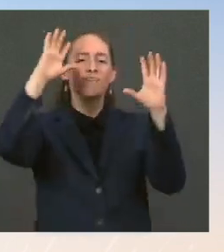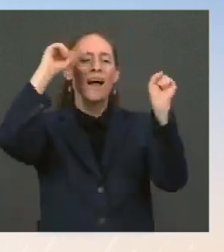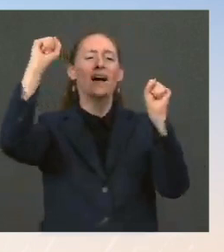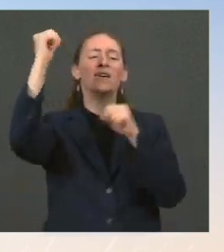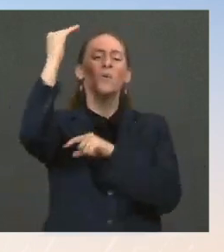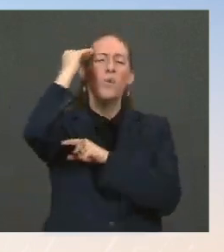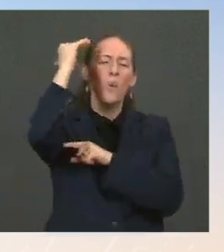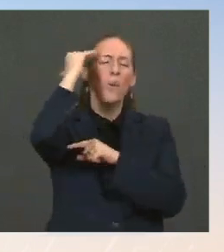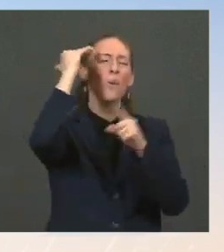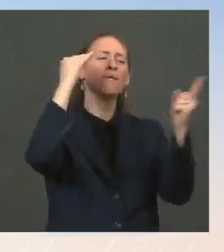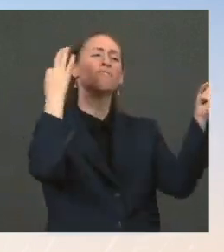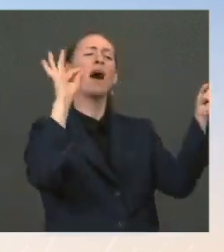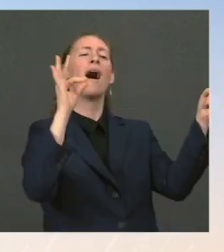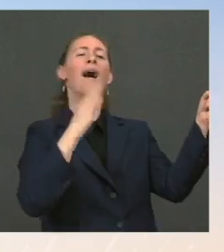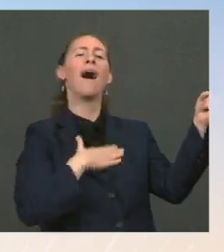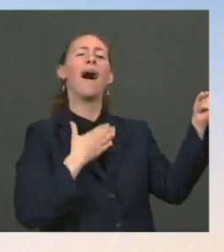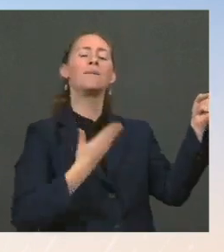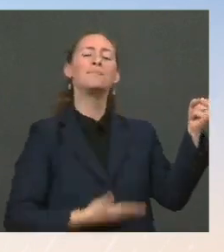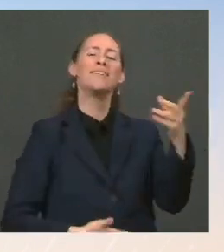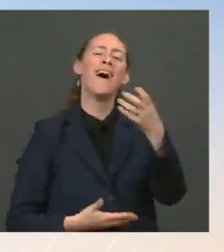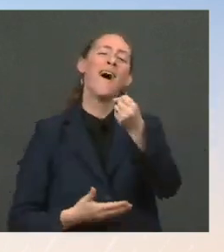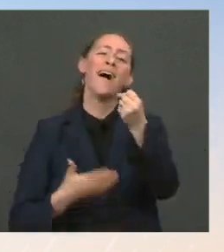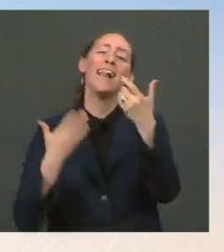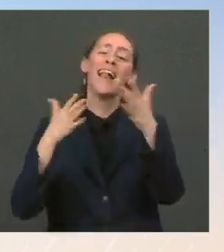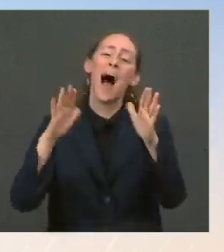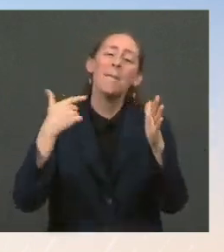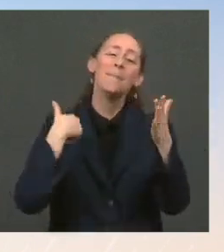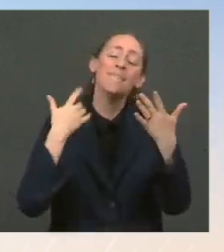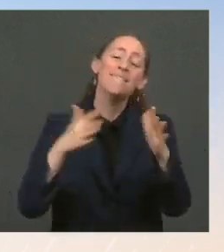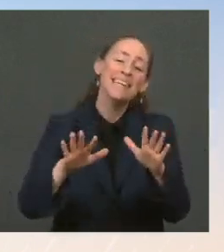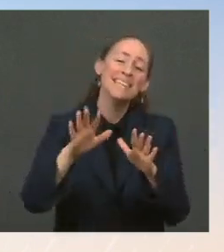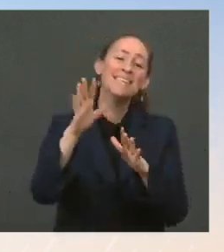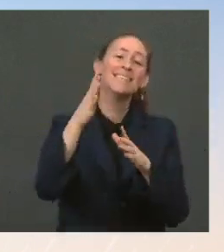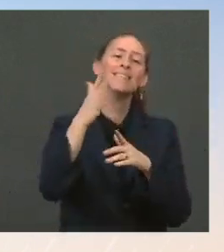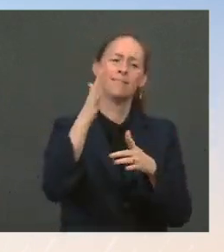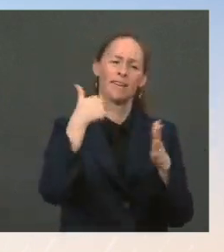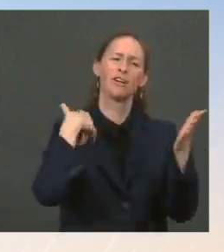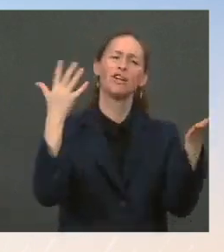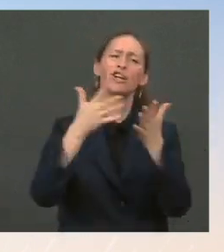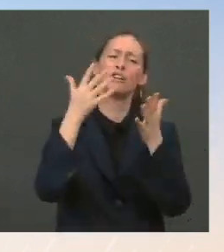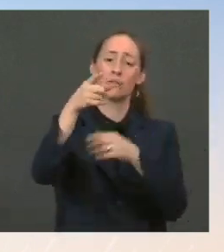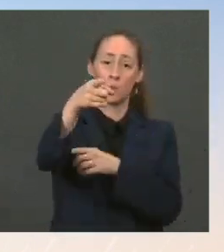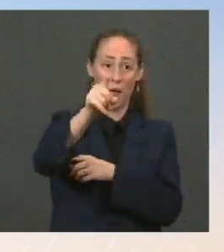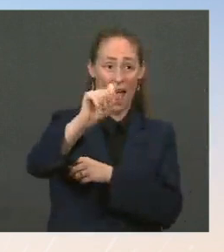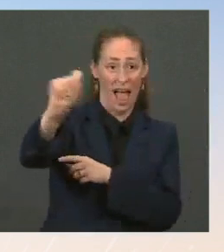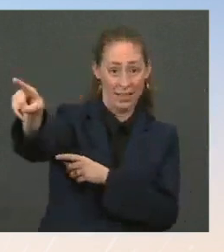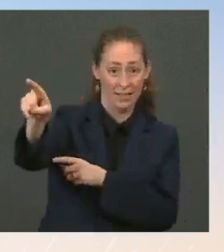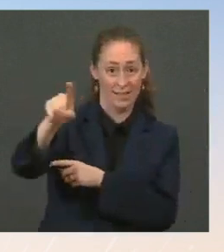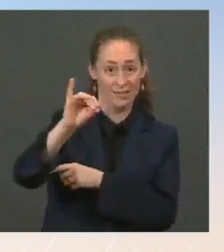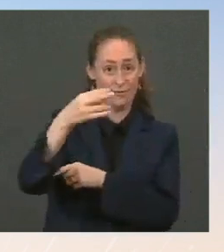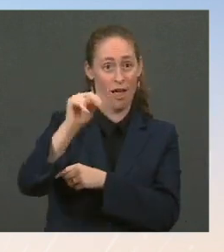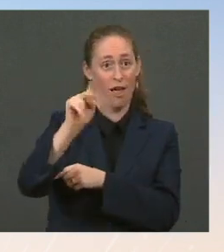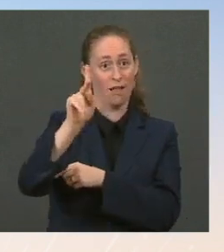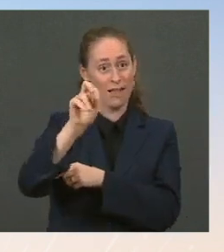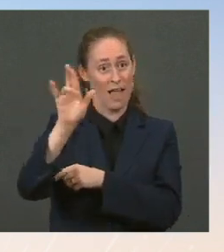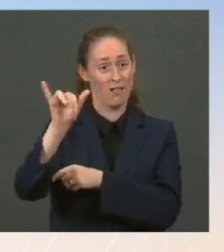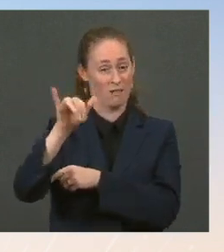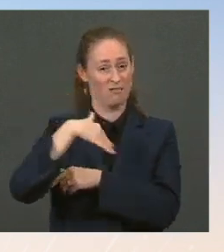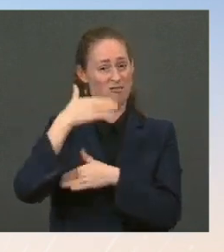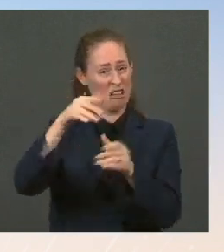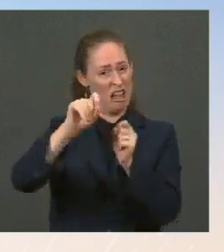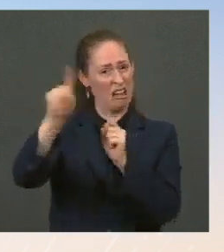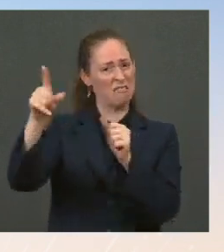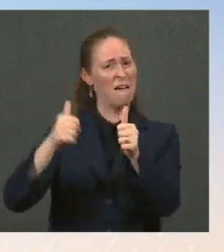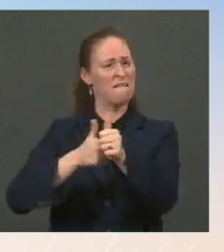displeased. Literally had not been aware. Peter, I would encourage you to ask John Kerry specifically about the context of his comments. The